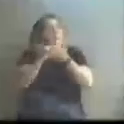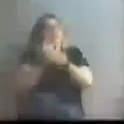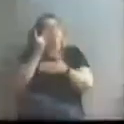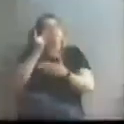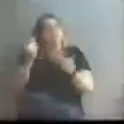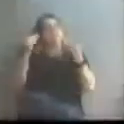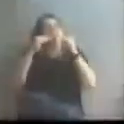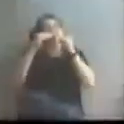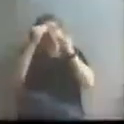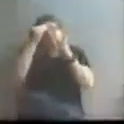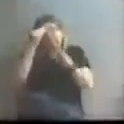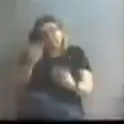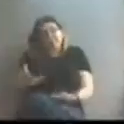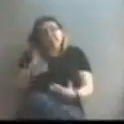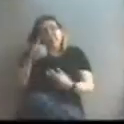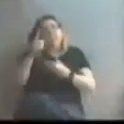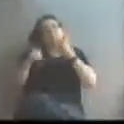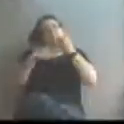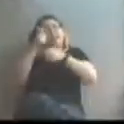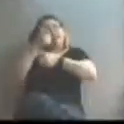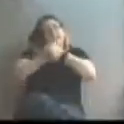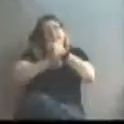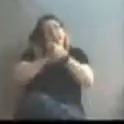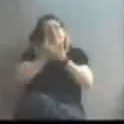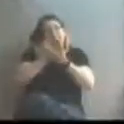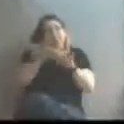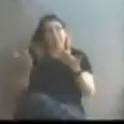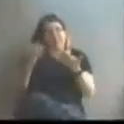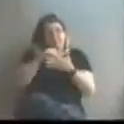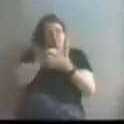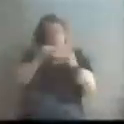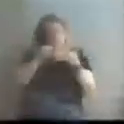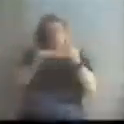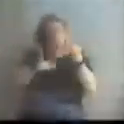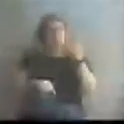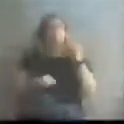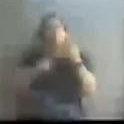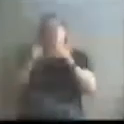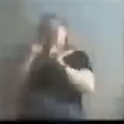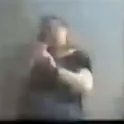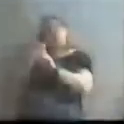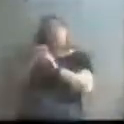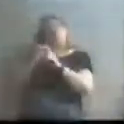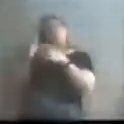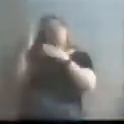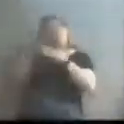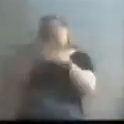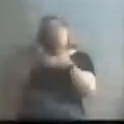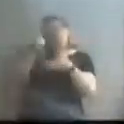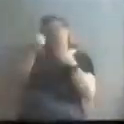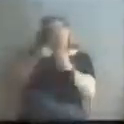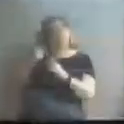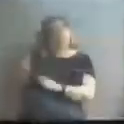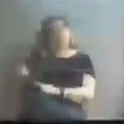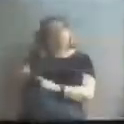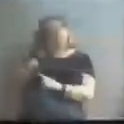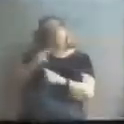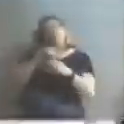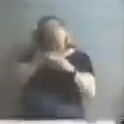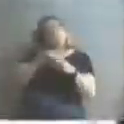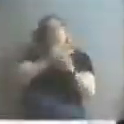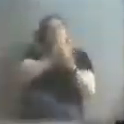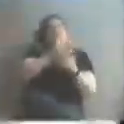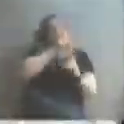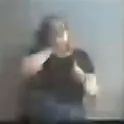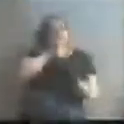see more information about each of these items. I'll just remind you that the top three events include failure